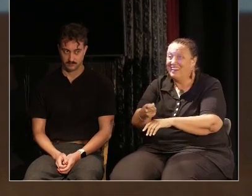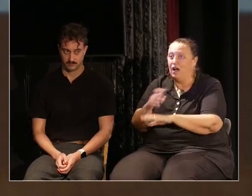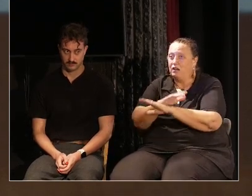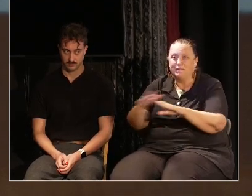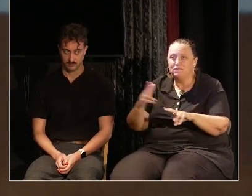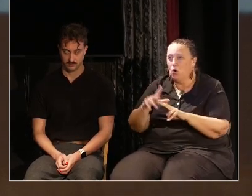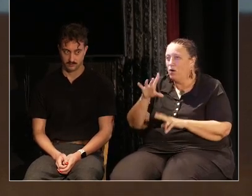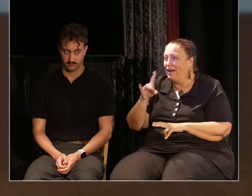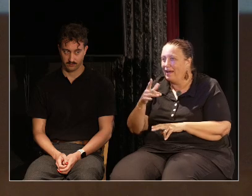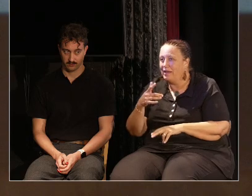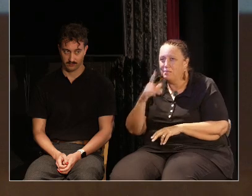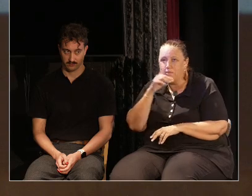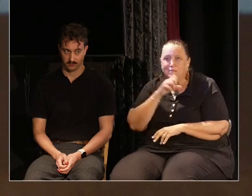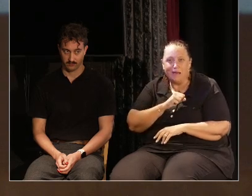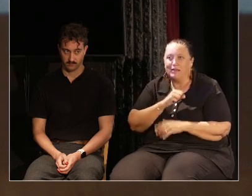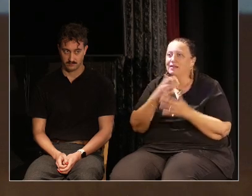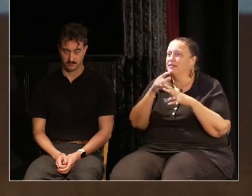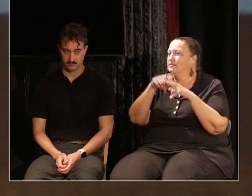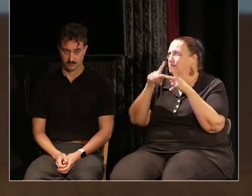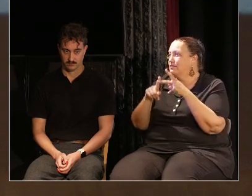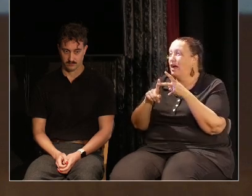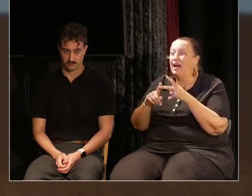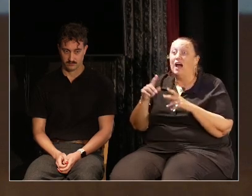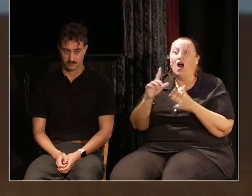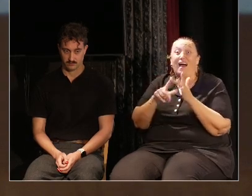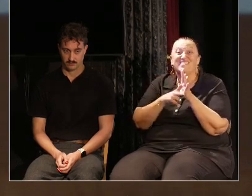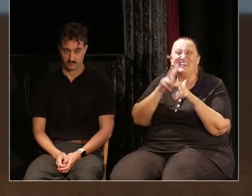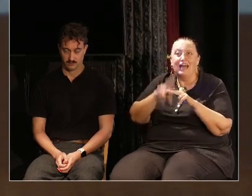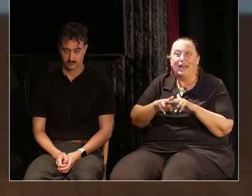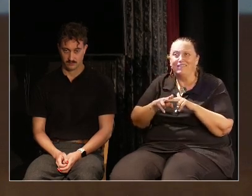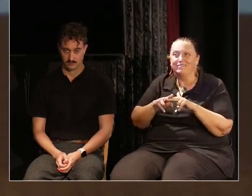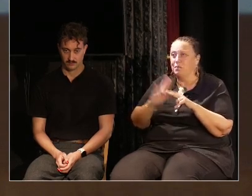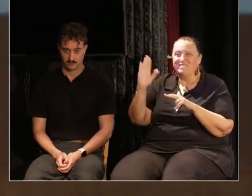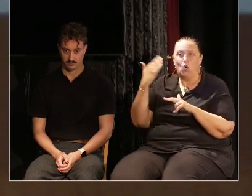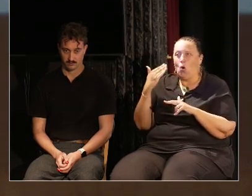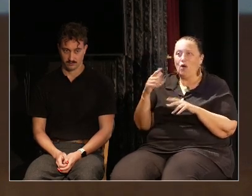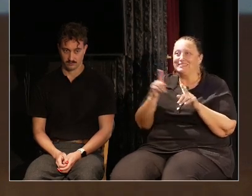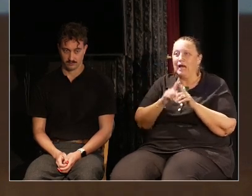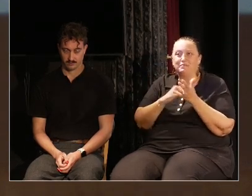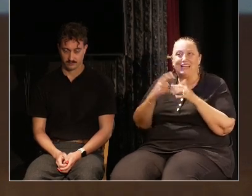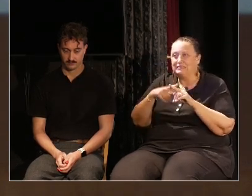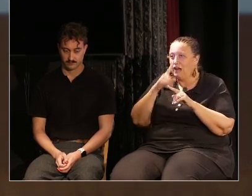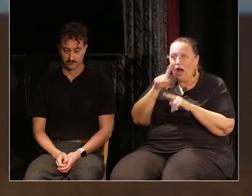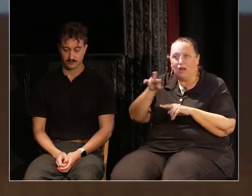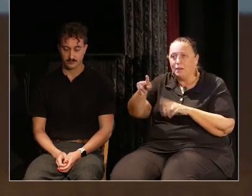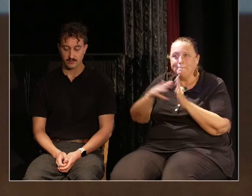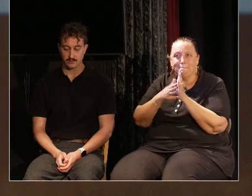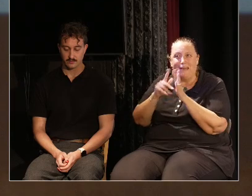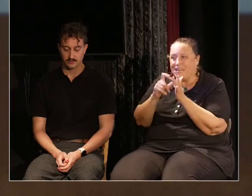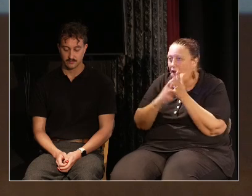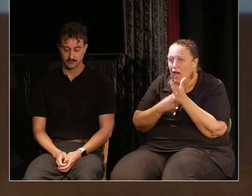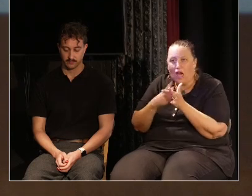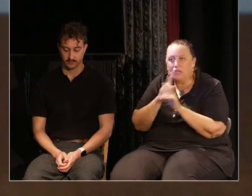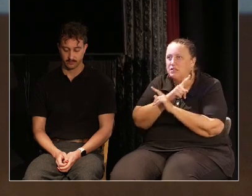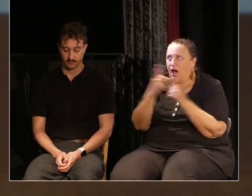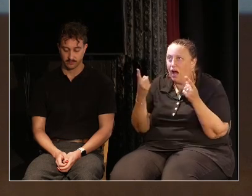same-sex couples, so many different things in the health space that we already know we need, gender-affirming healthcare under Medicare, for example, so many things that we know we